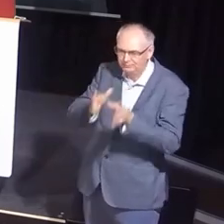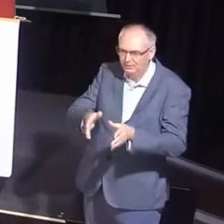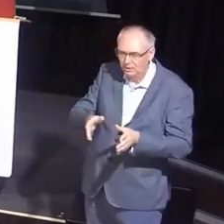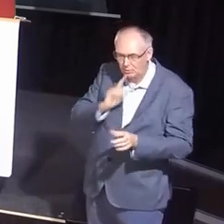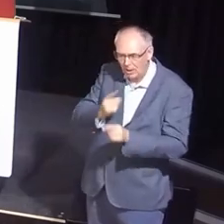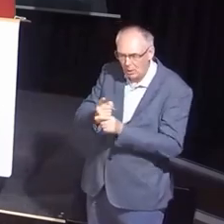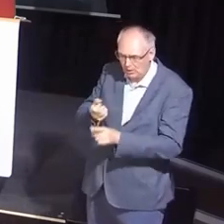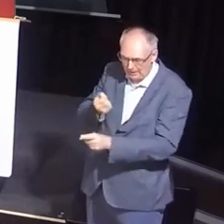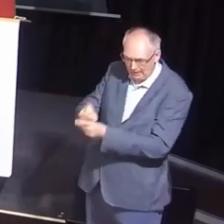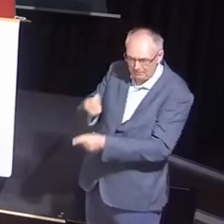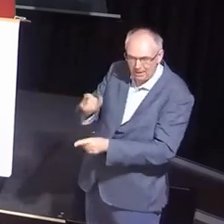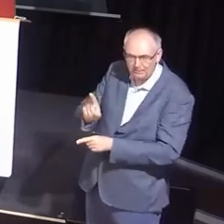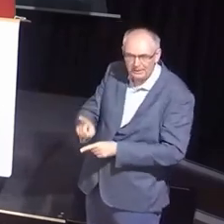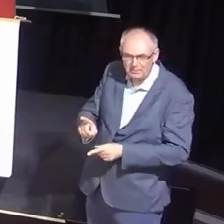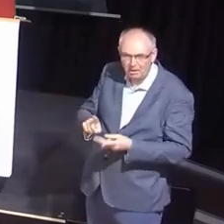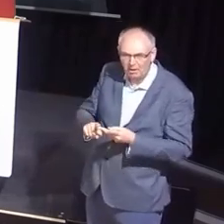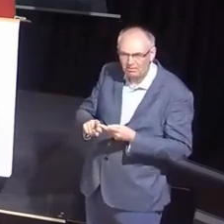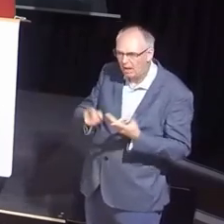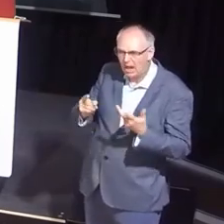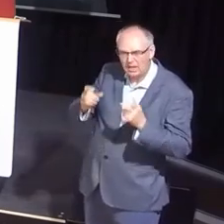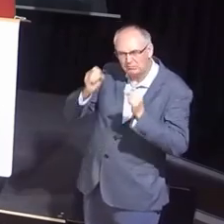impact, but we talk about it in a really abstract way.